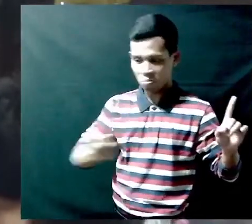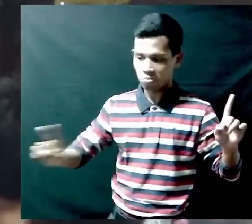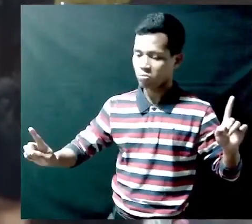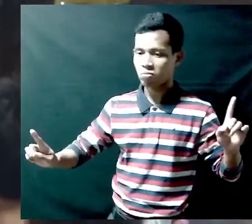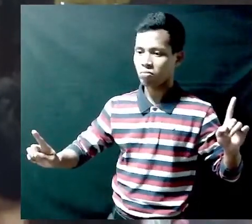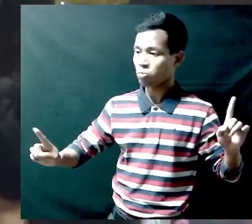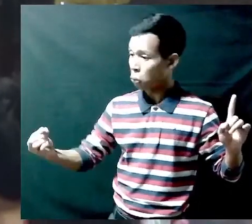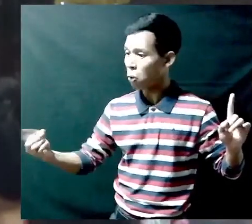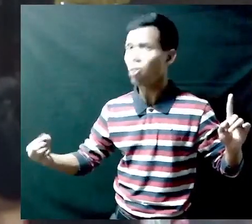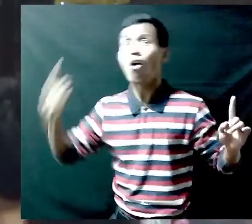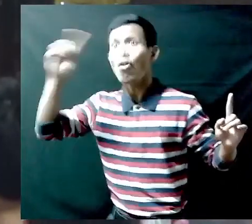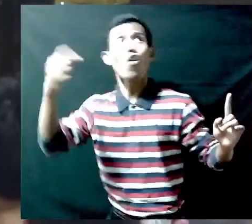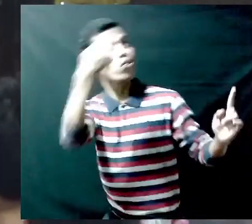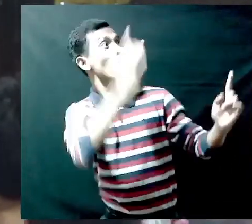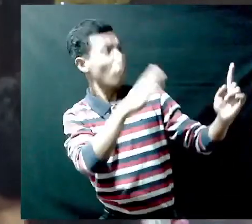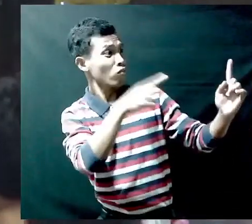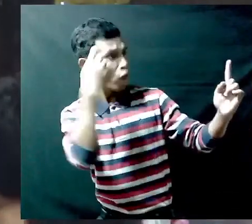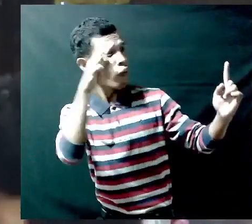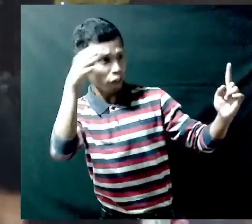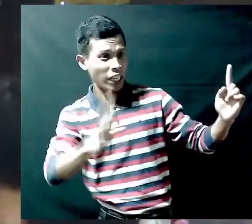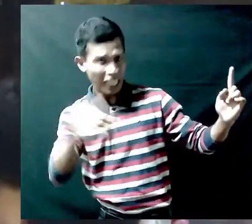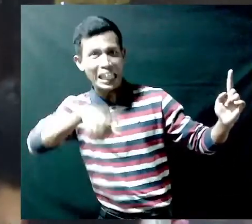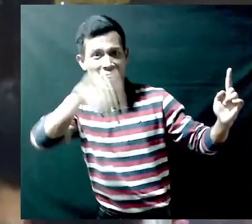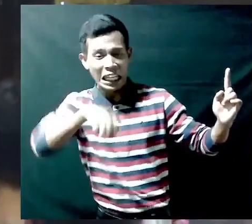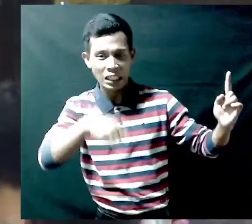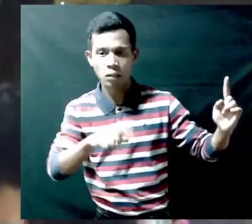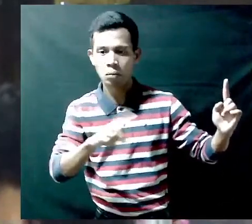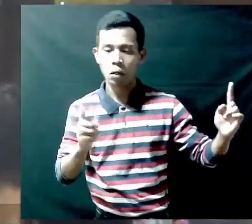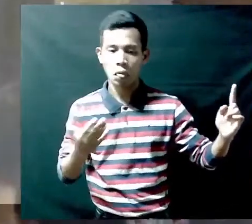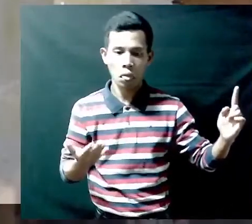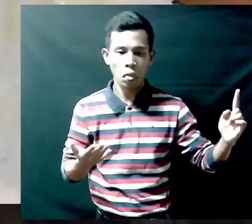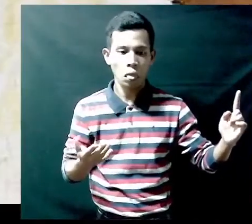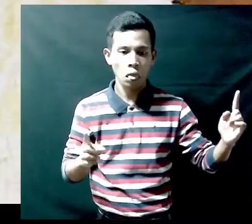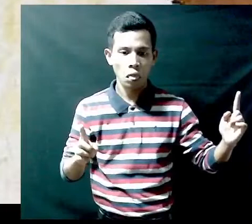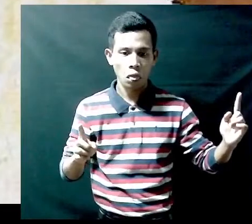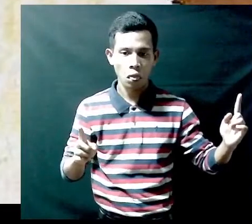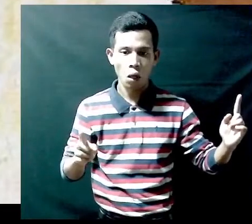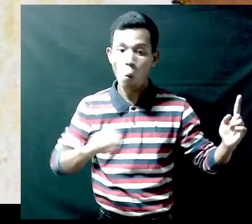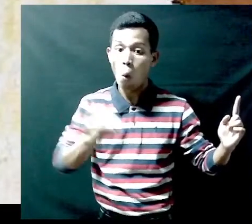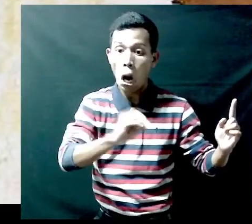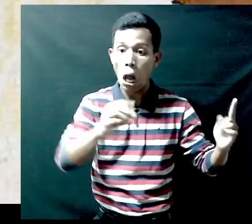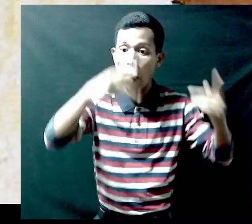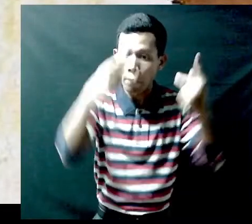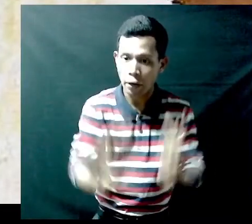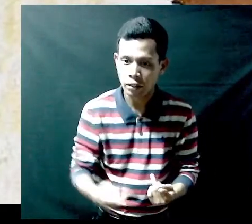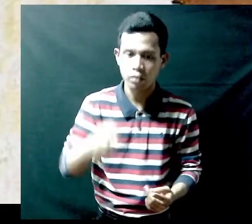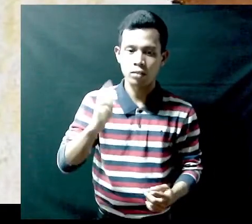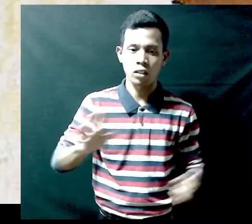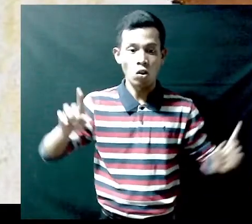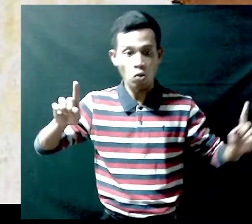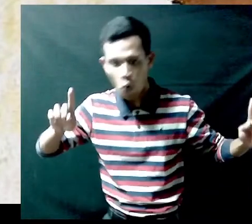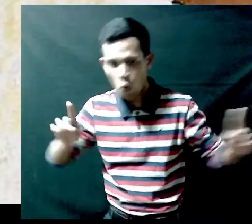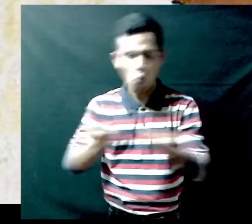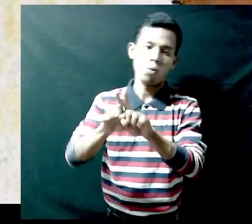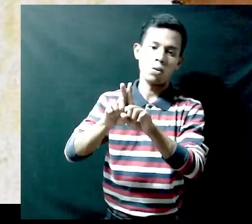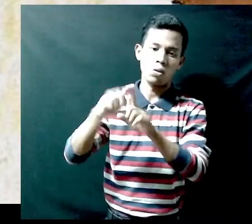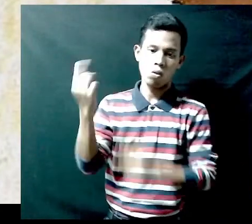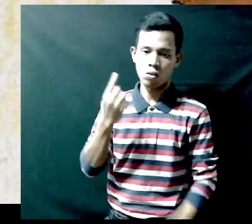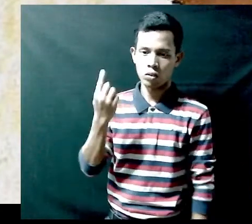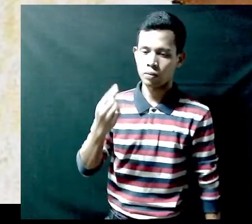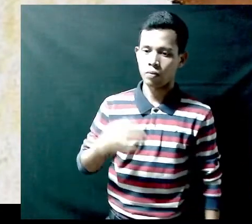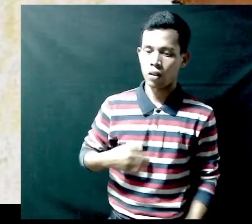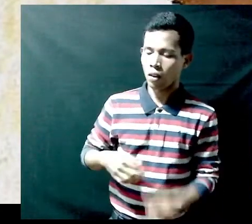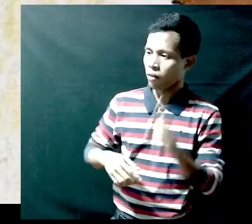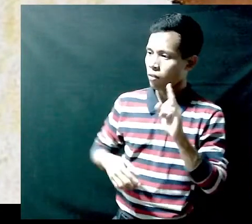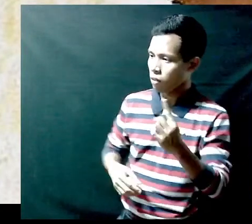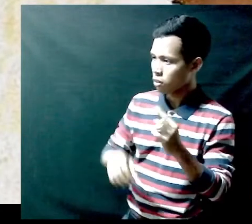First Samuel chapter 3 verse 1. Next slide. And the child Samuel ministered unto the Lord, may word